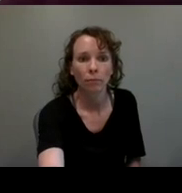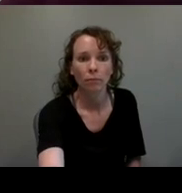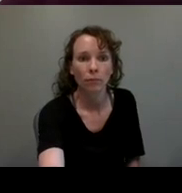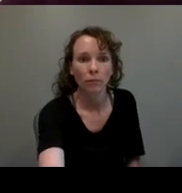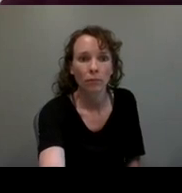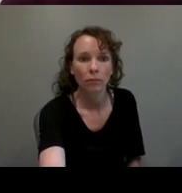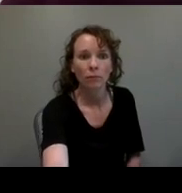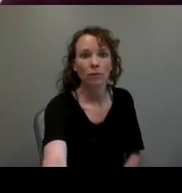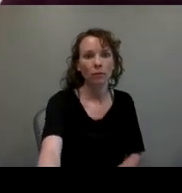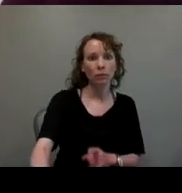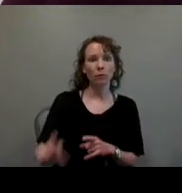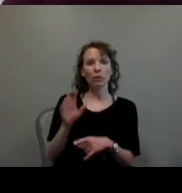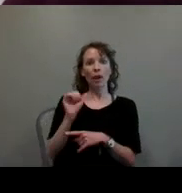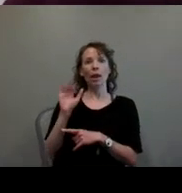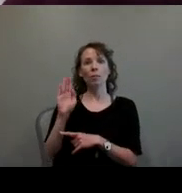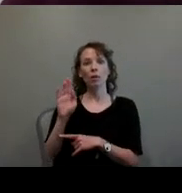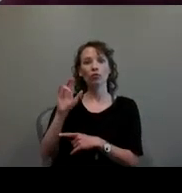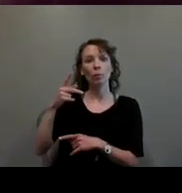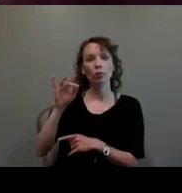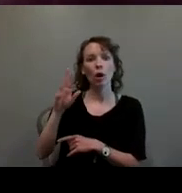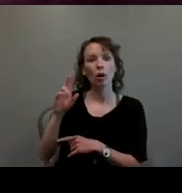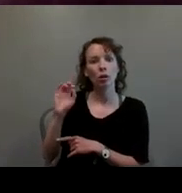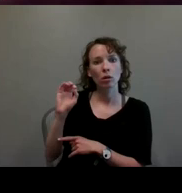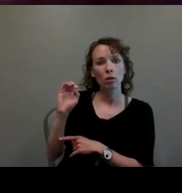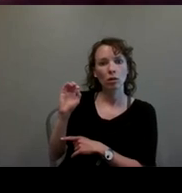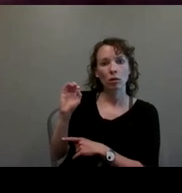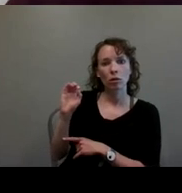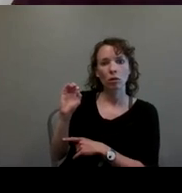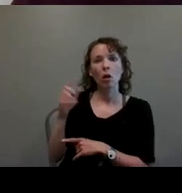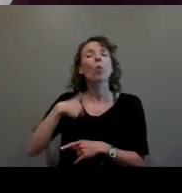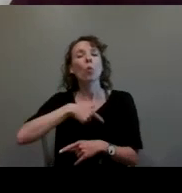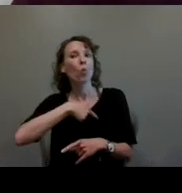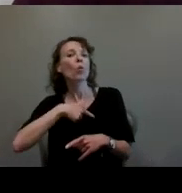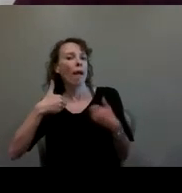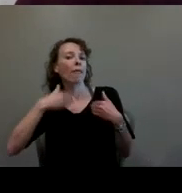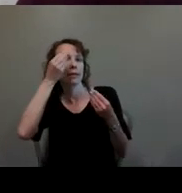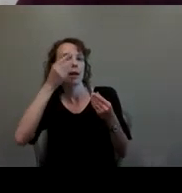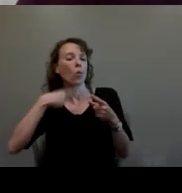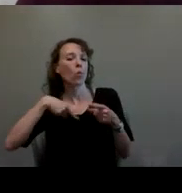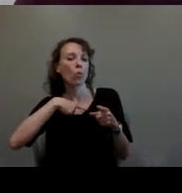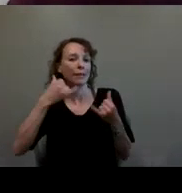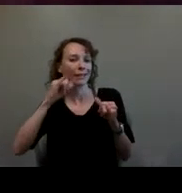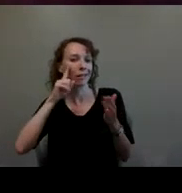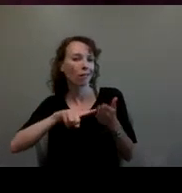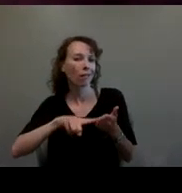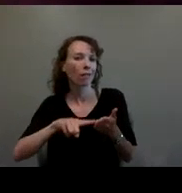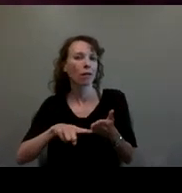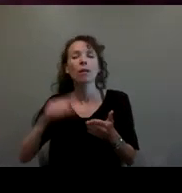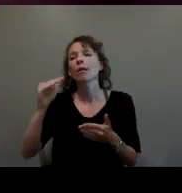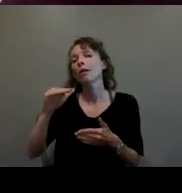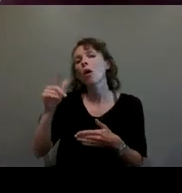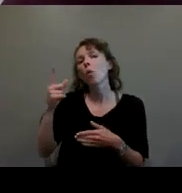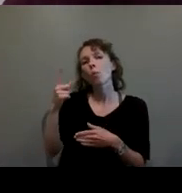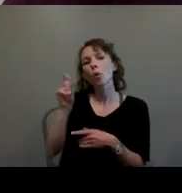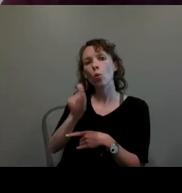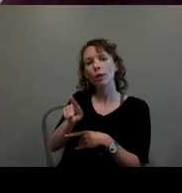are looking at that. Actually. Okay, great. To read the rest of the questions,